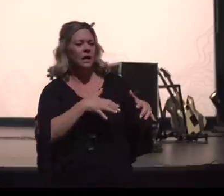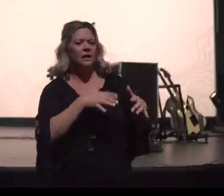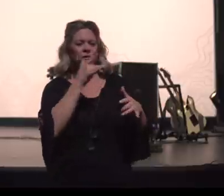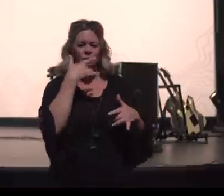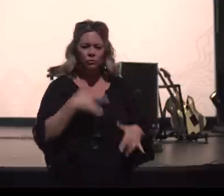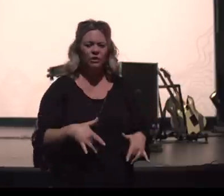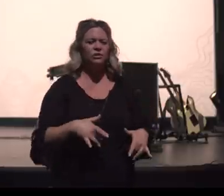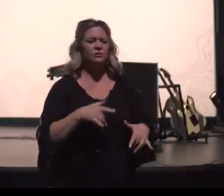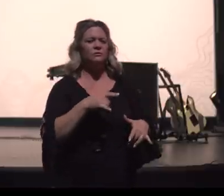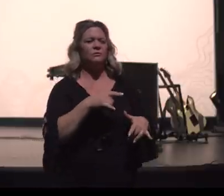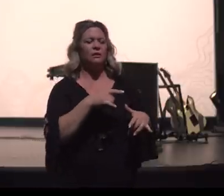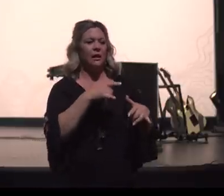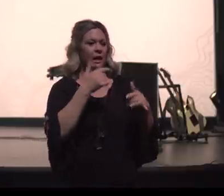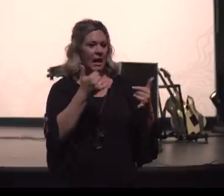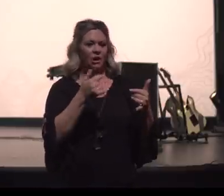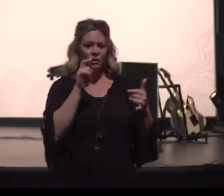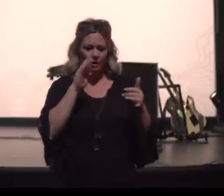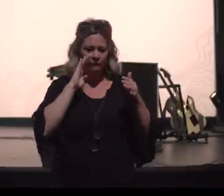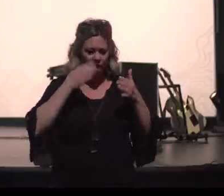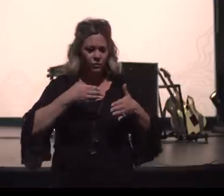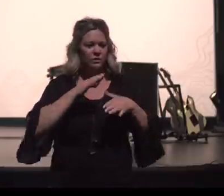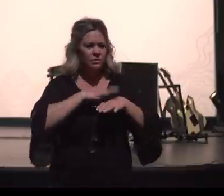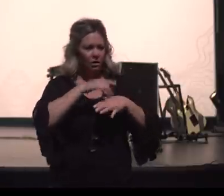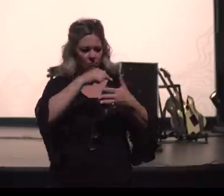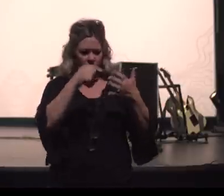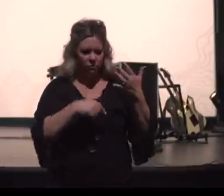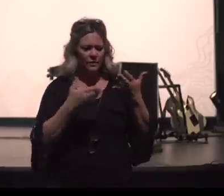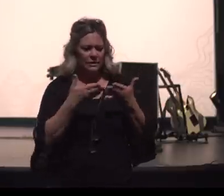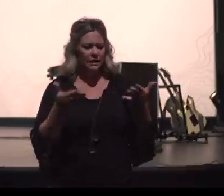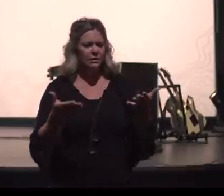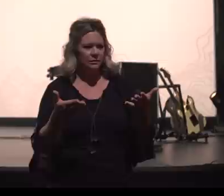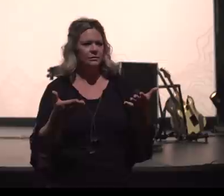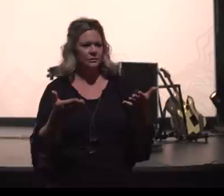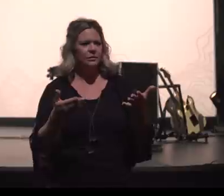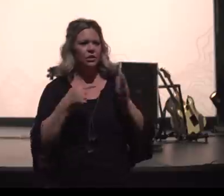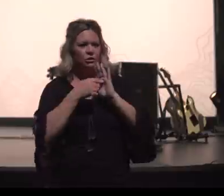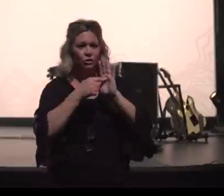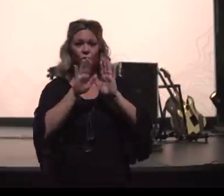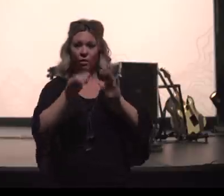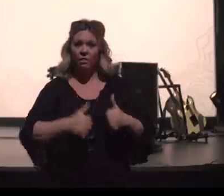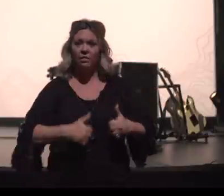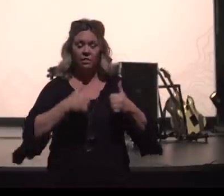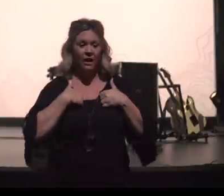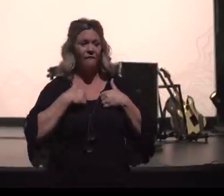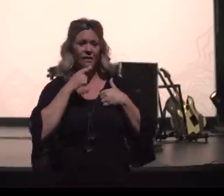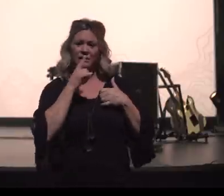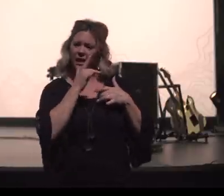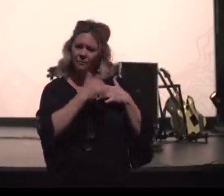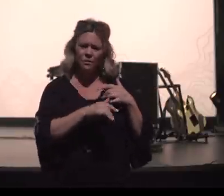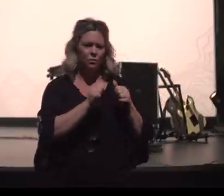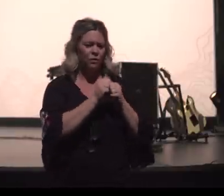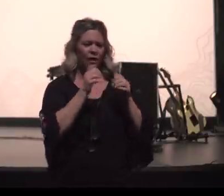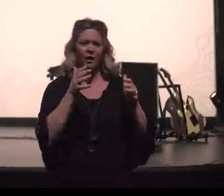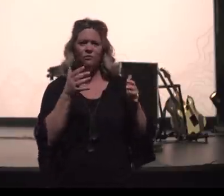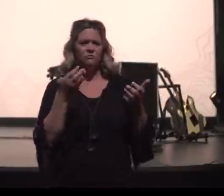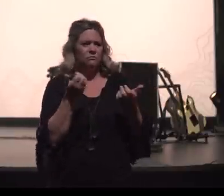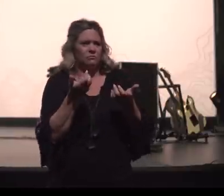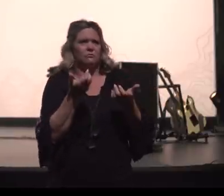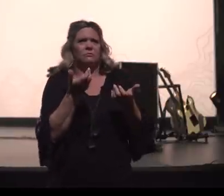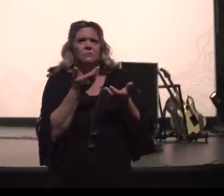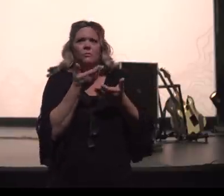those things began to get stripped away. You know what it did? It showed some of you that your life is empty without something. You don't even know what it